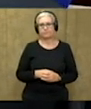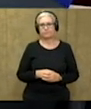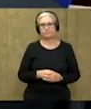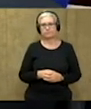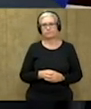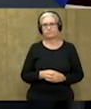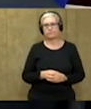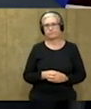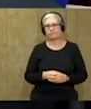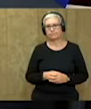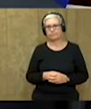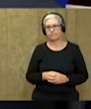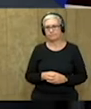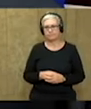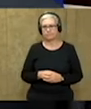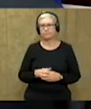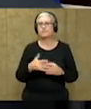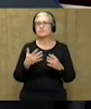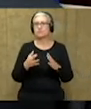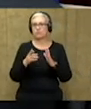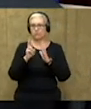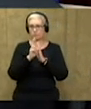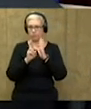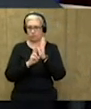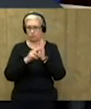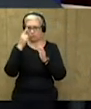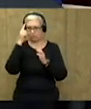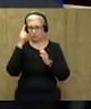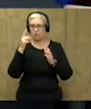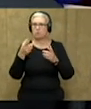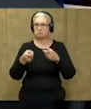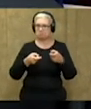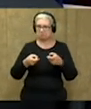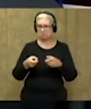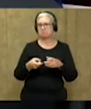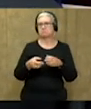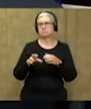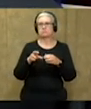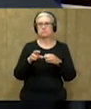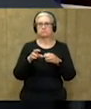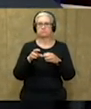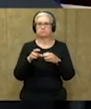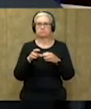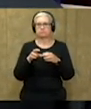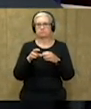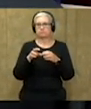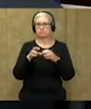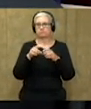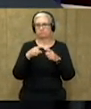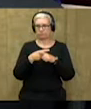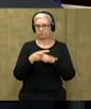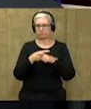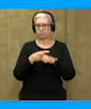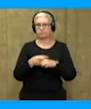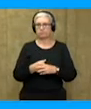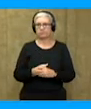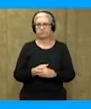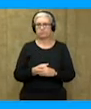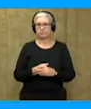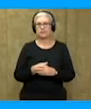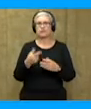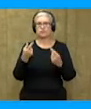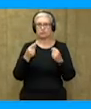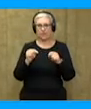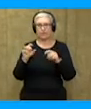Okay, now we're going to look at some ground rules for handling conflict. So these are some things that we're going to look at that you want to make sure that you try to